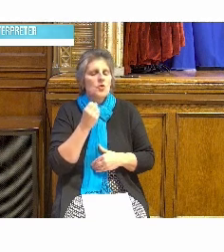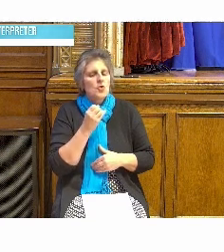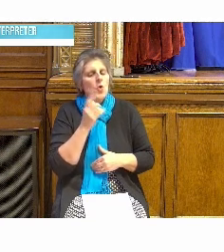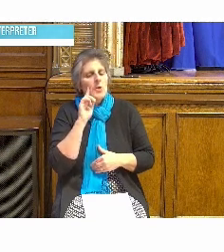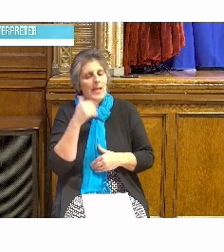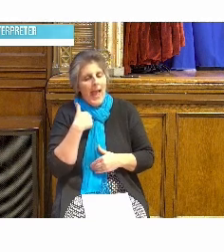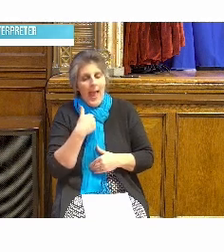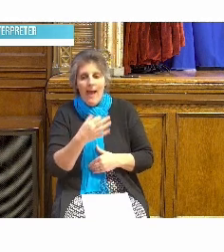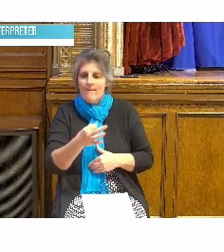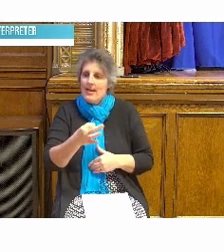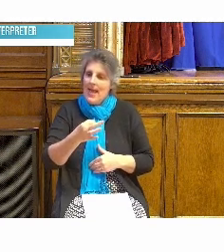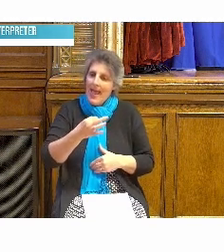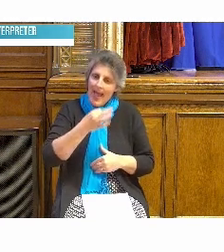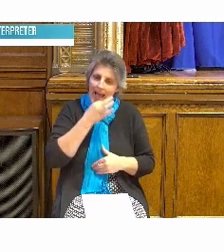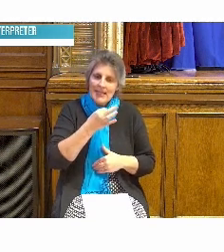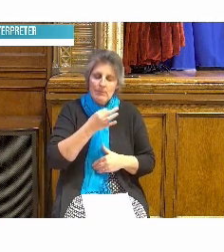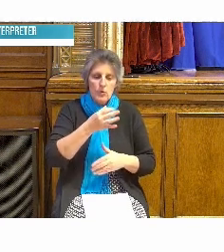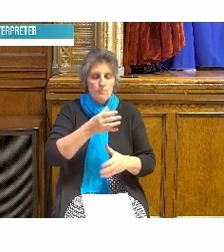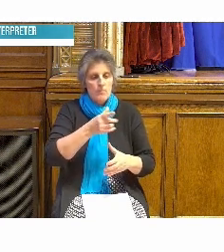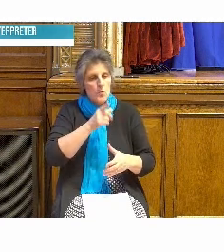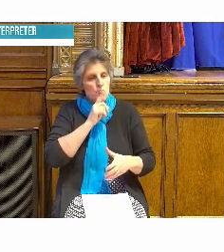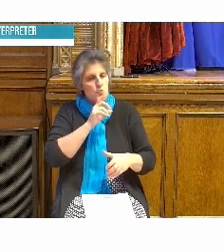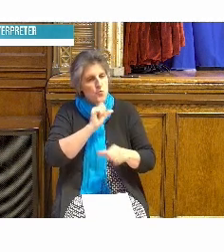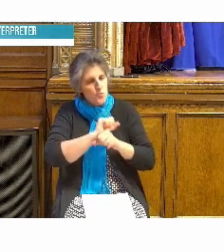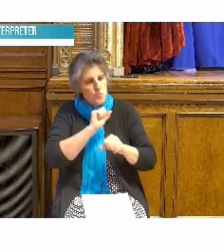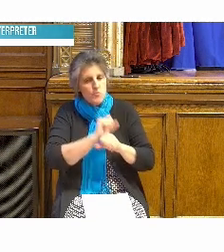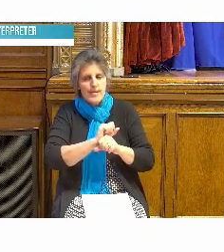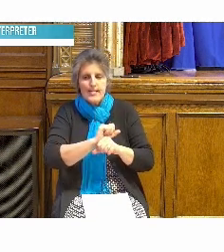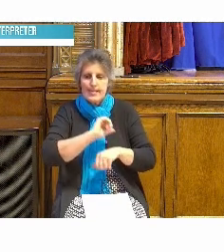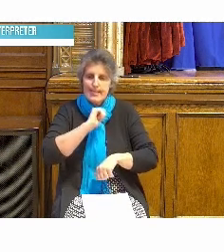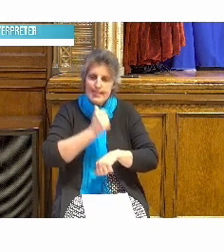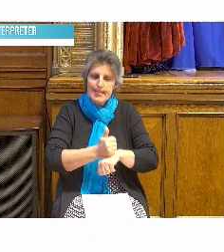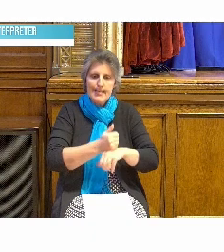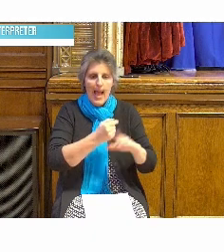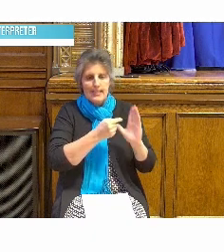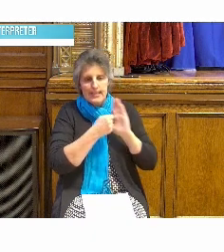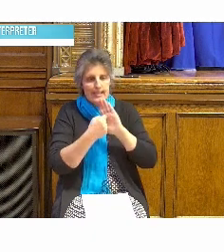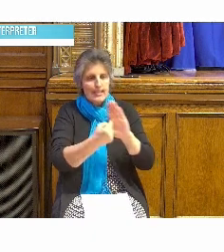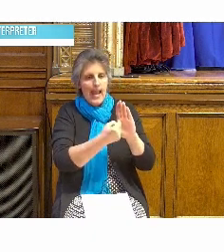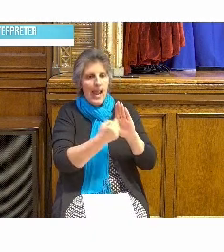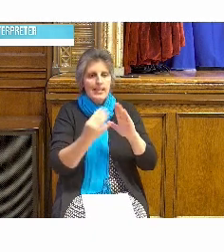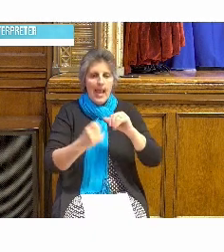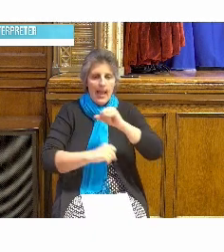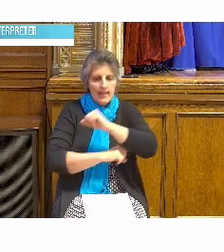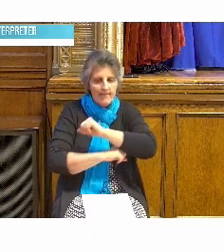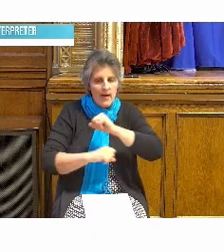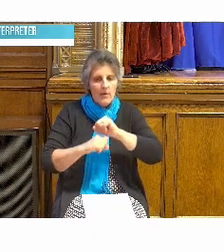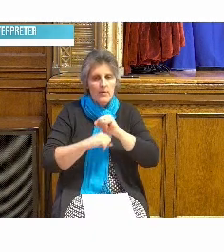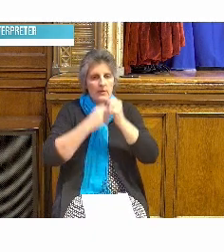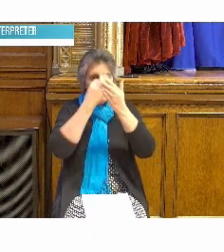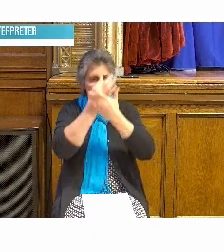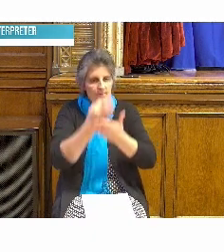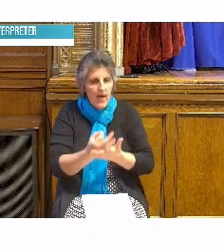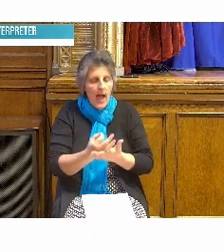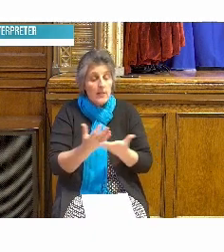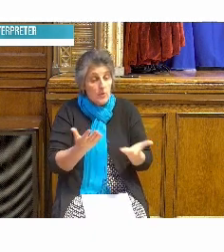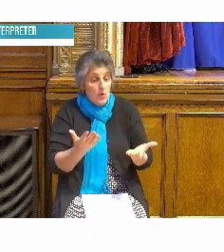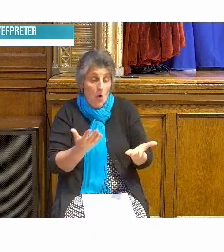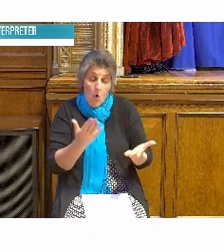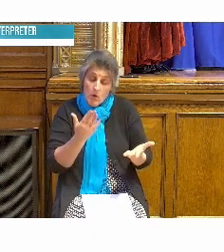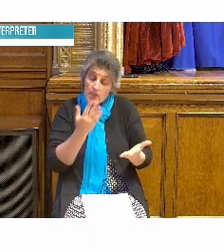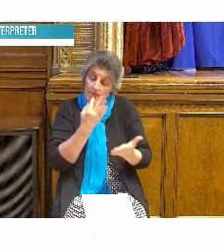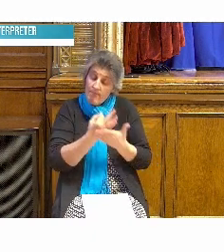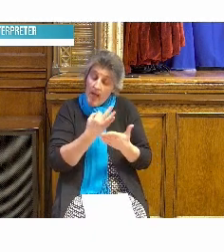an expert who really sets the stage and the foundational facts, because facts